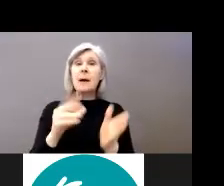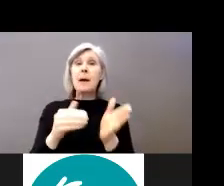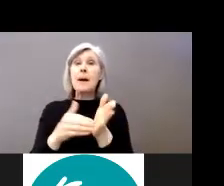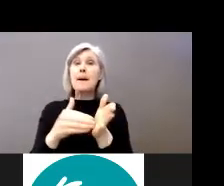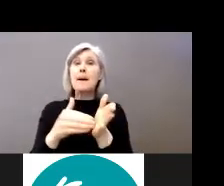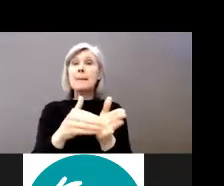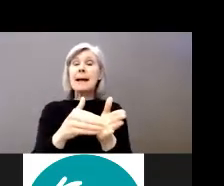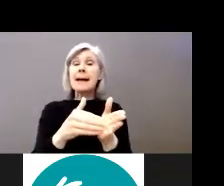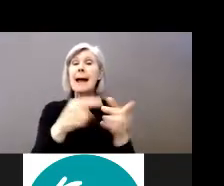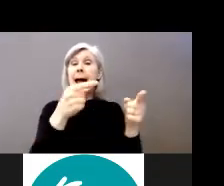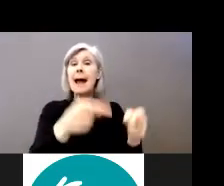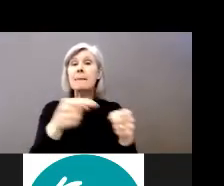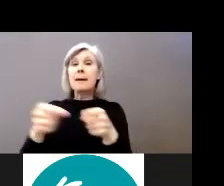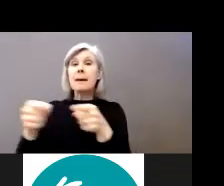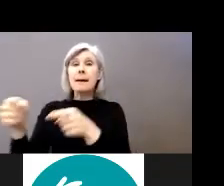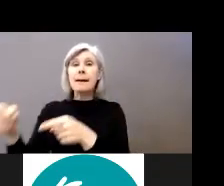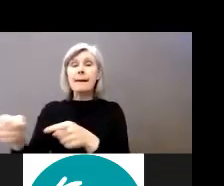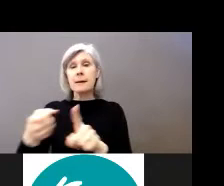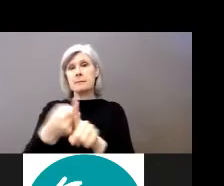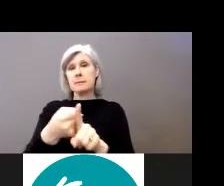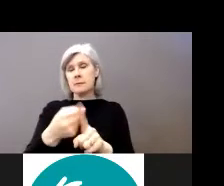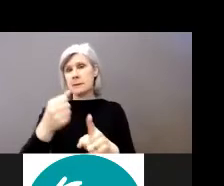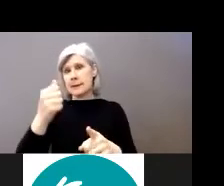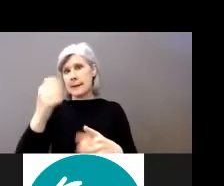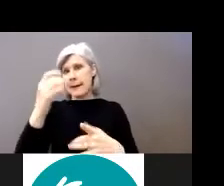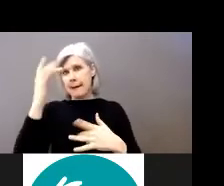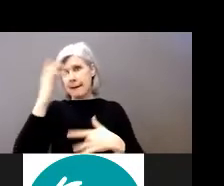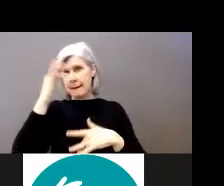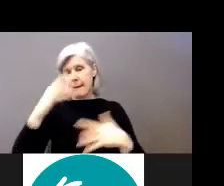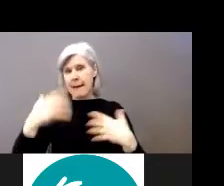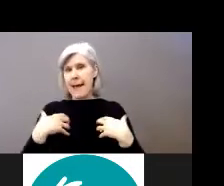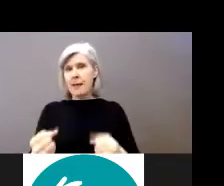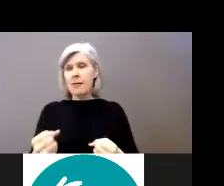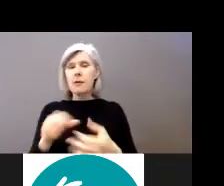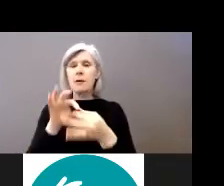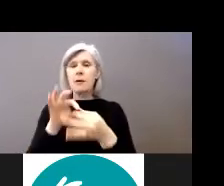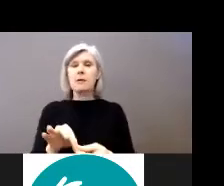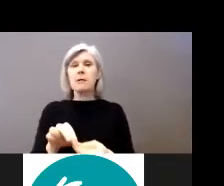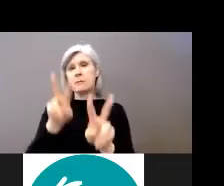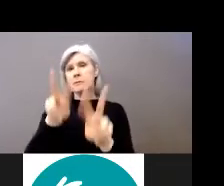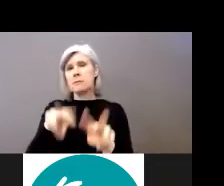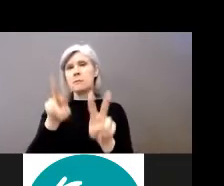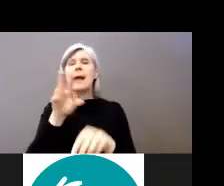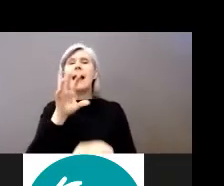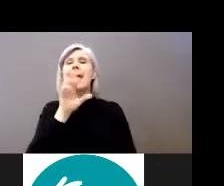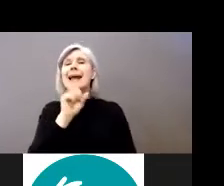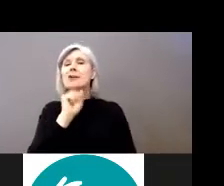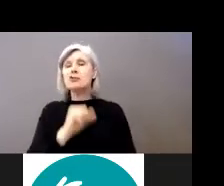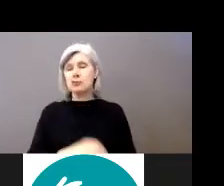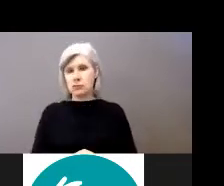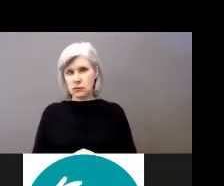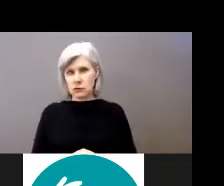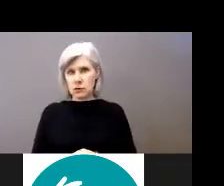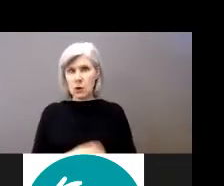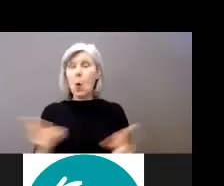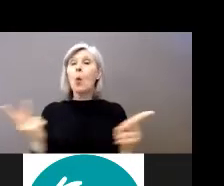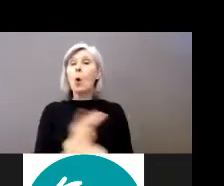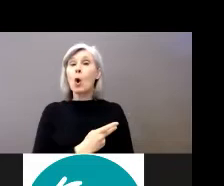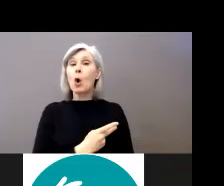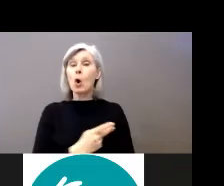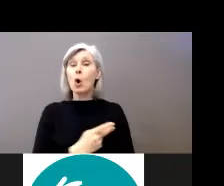due to ageism. The highest cost associated with this was heart disease, cardiovascular. It